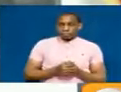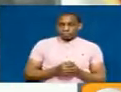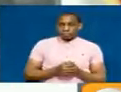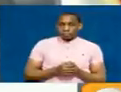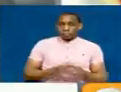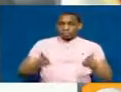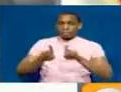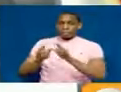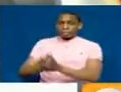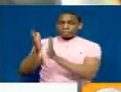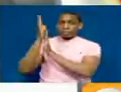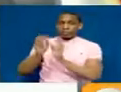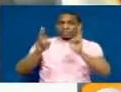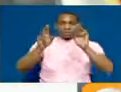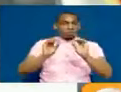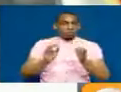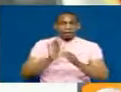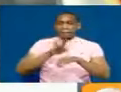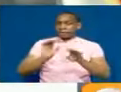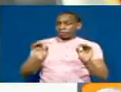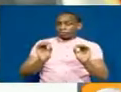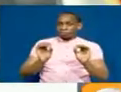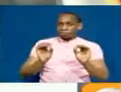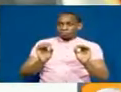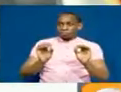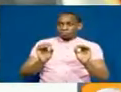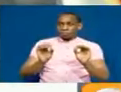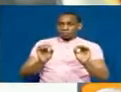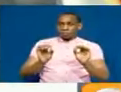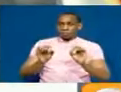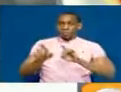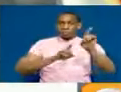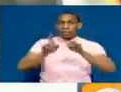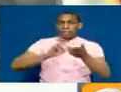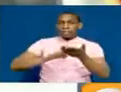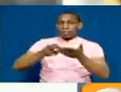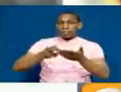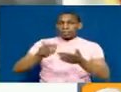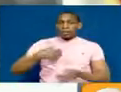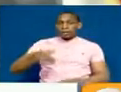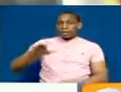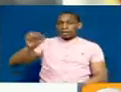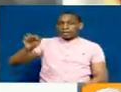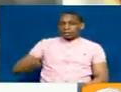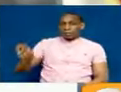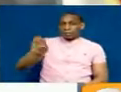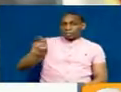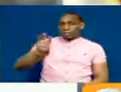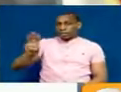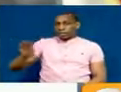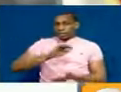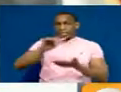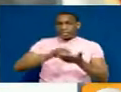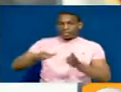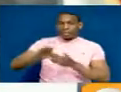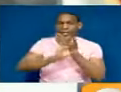the north security issues should not affect, you know, the big tourism resources we have in the south, east, west, and the central